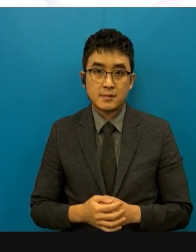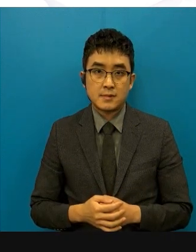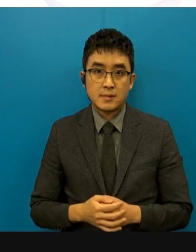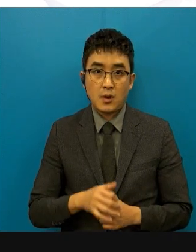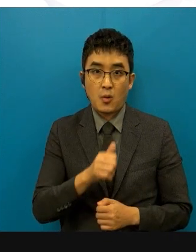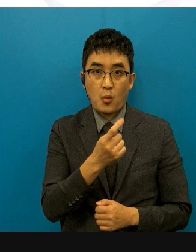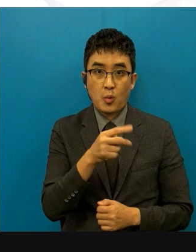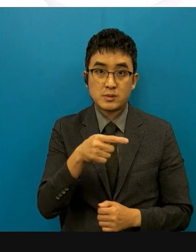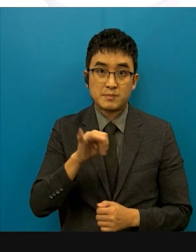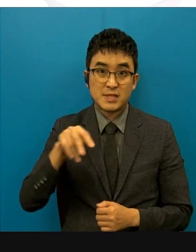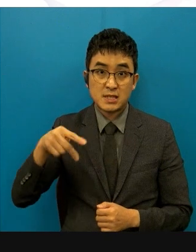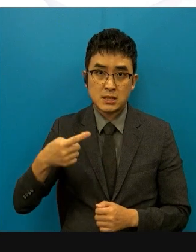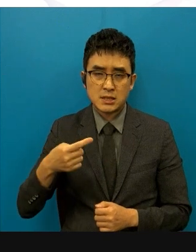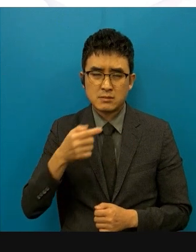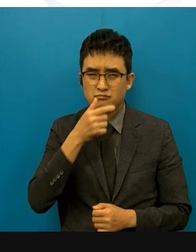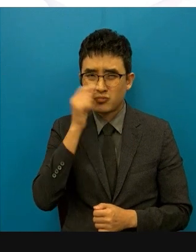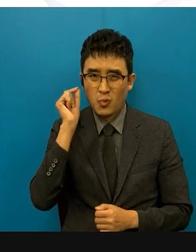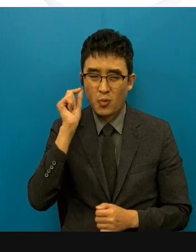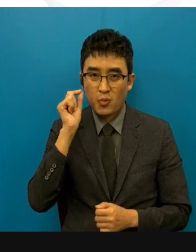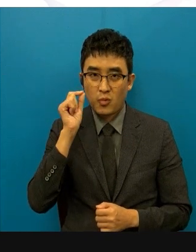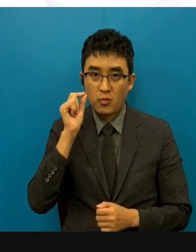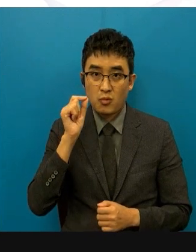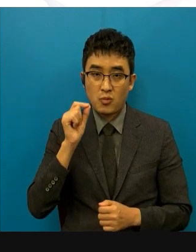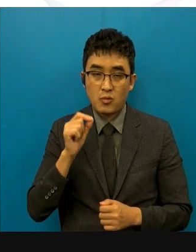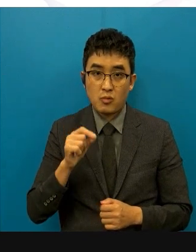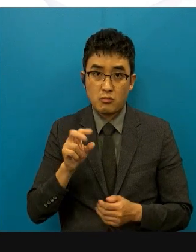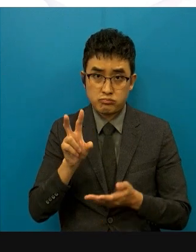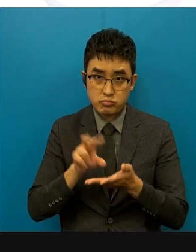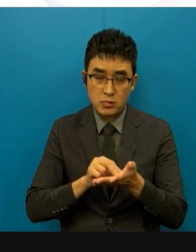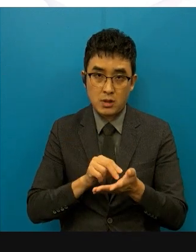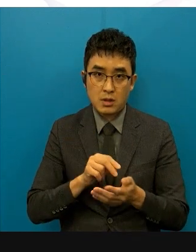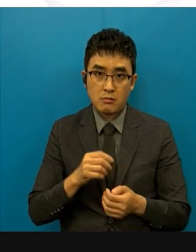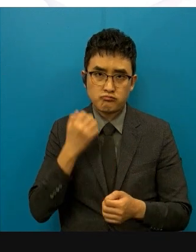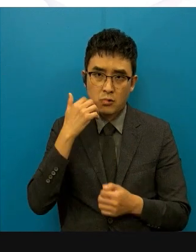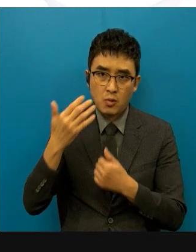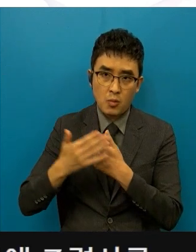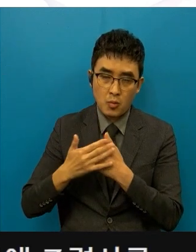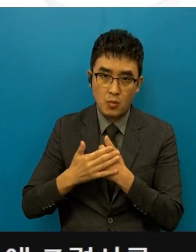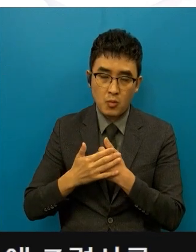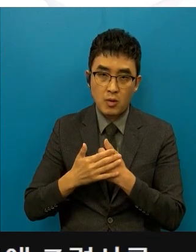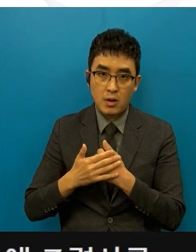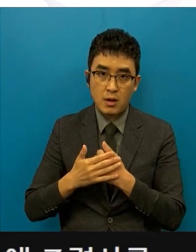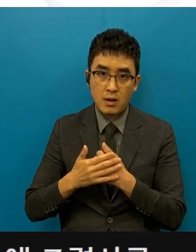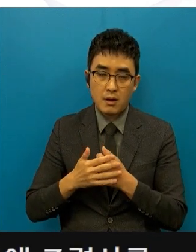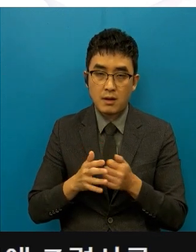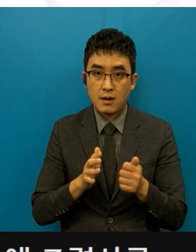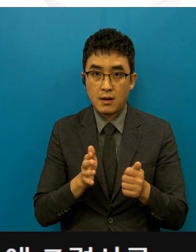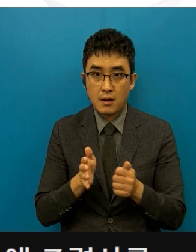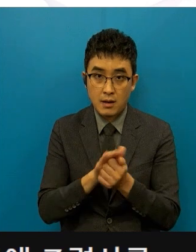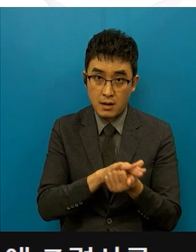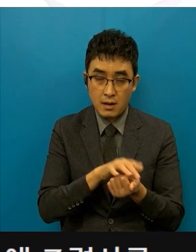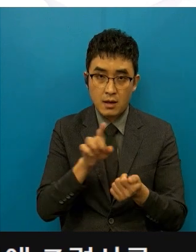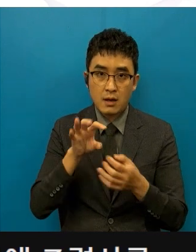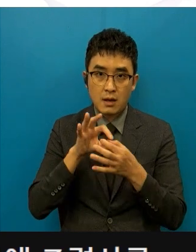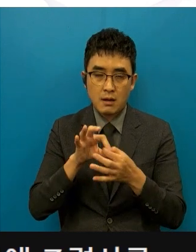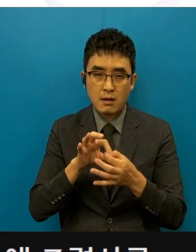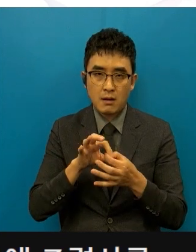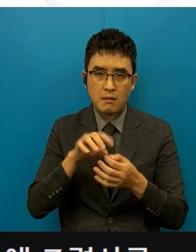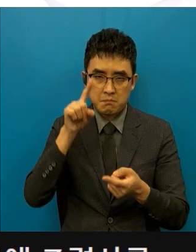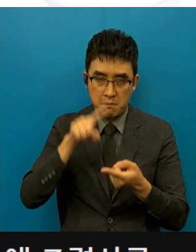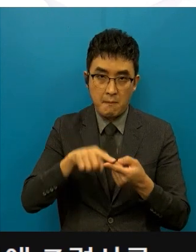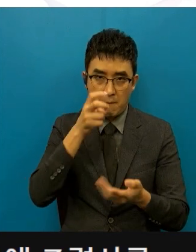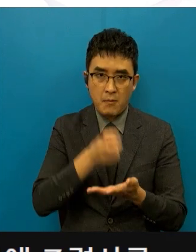But it is noted that comprehensive, holistic hospice service encompasses not only the medical